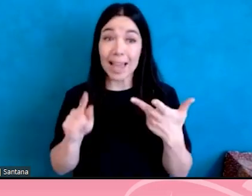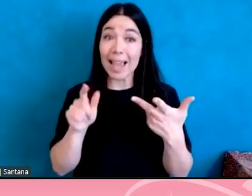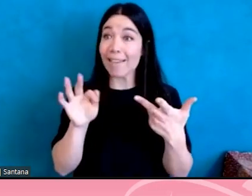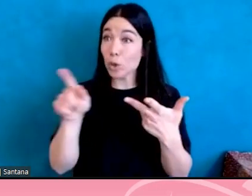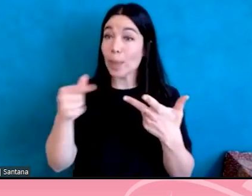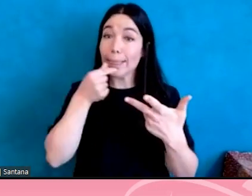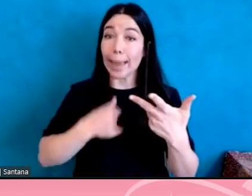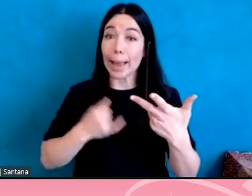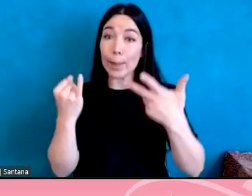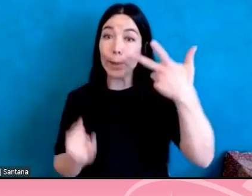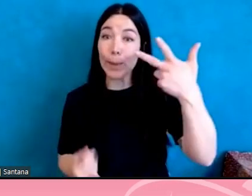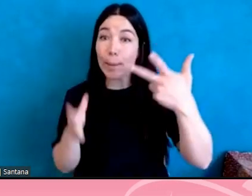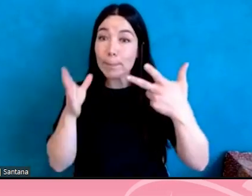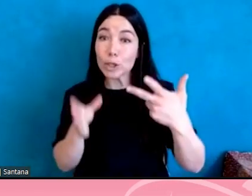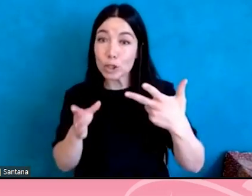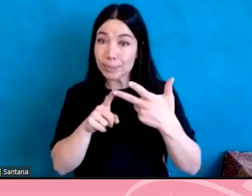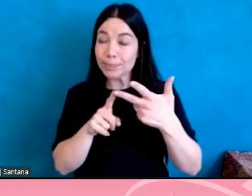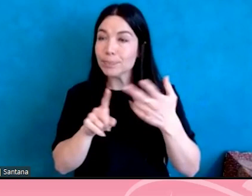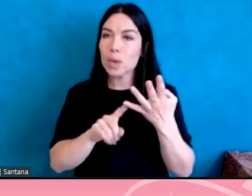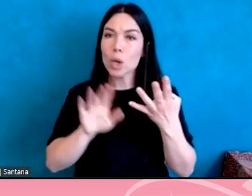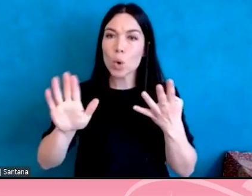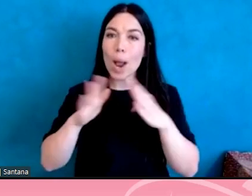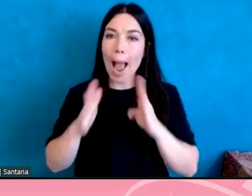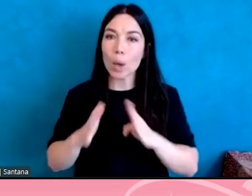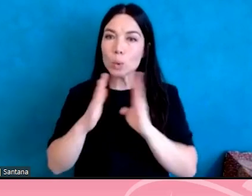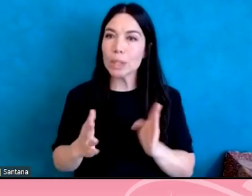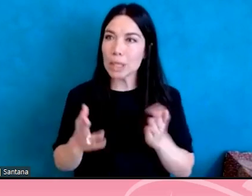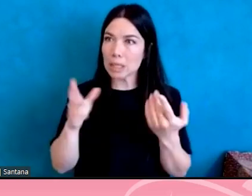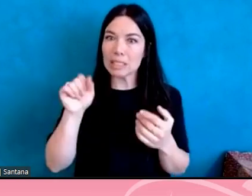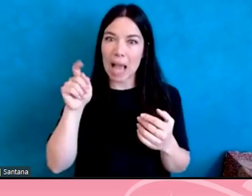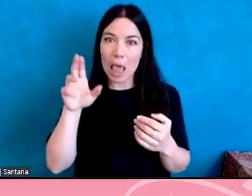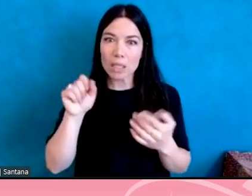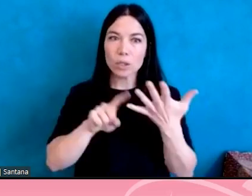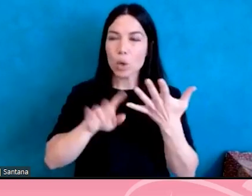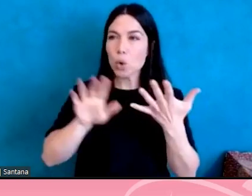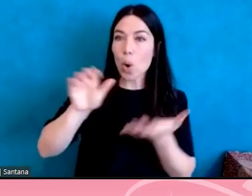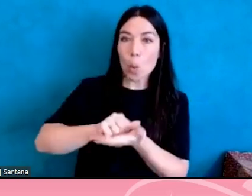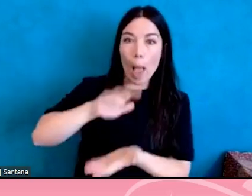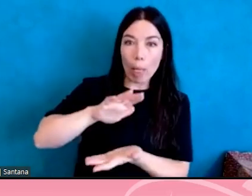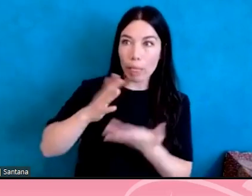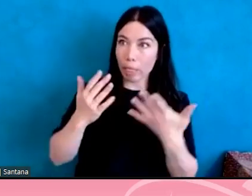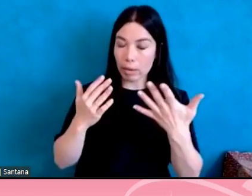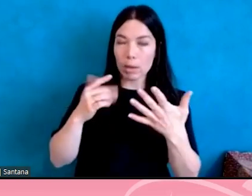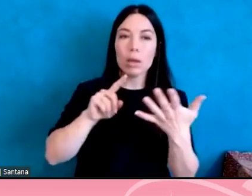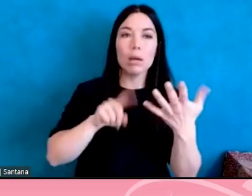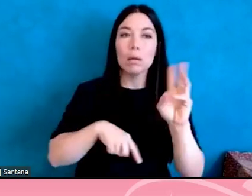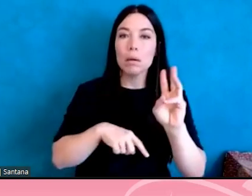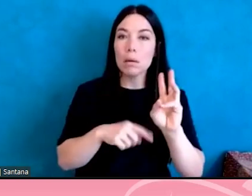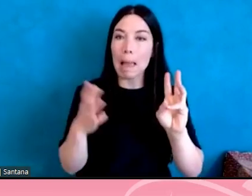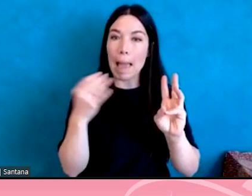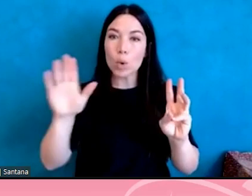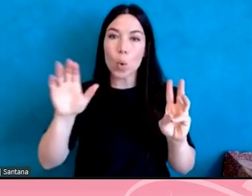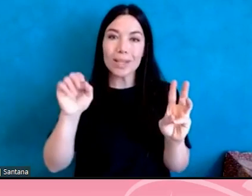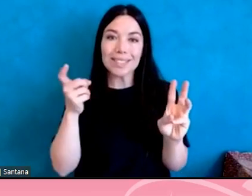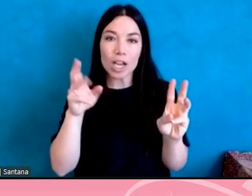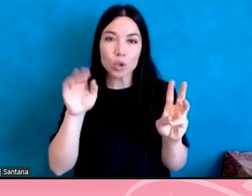your housing status, your wealth status, and your sexual